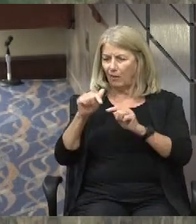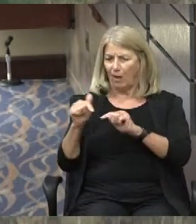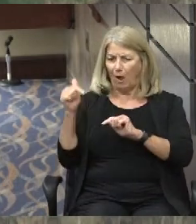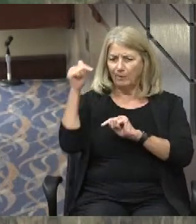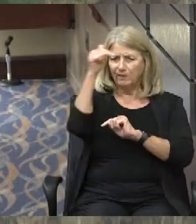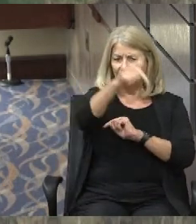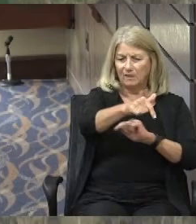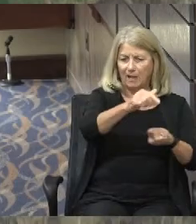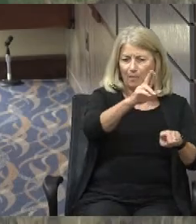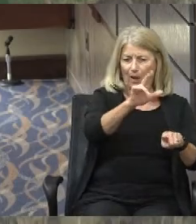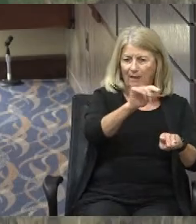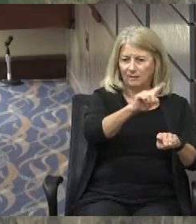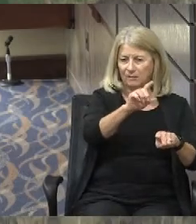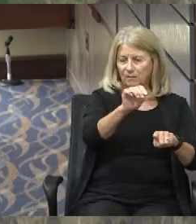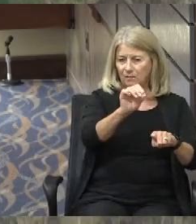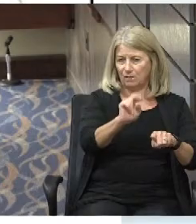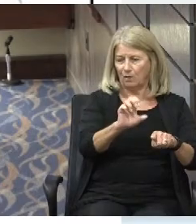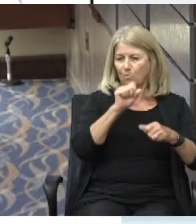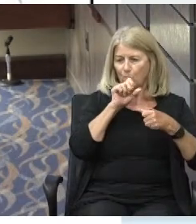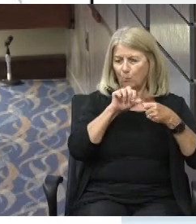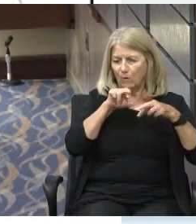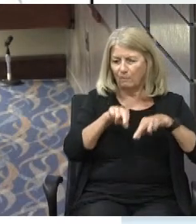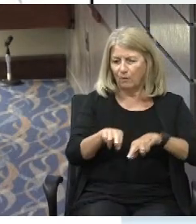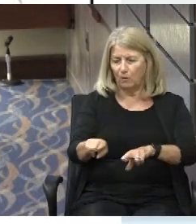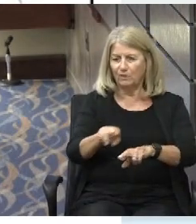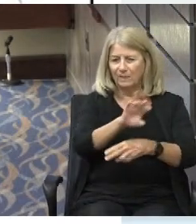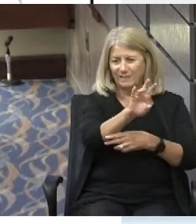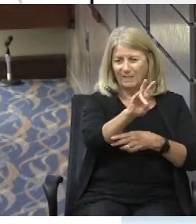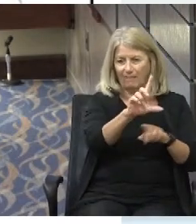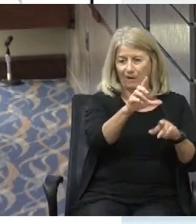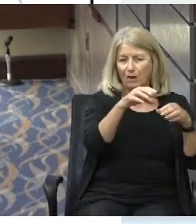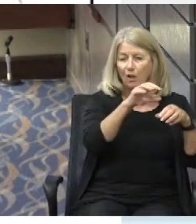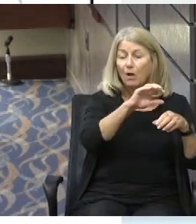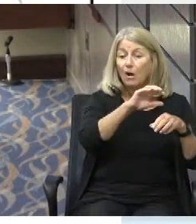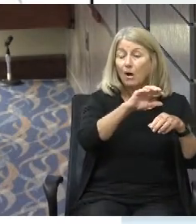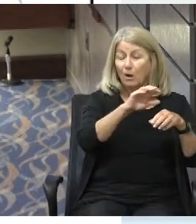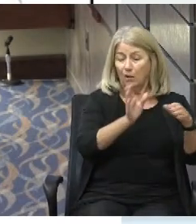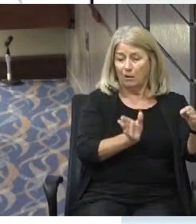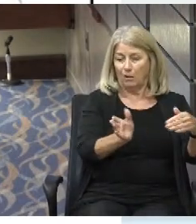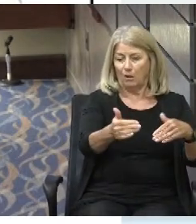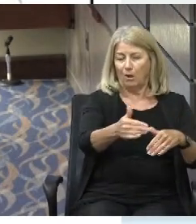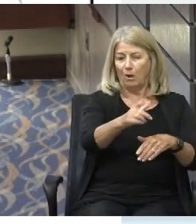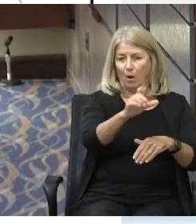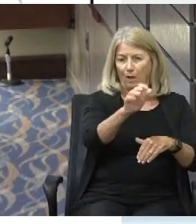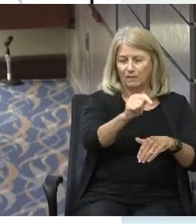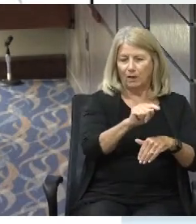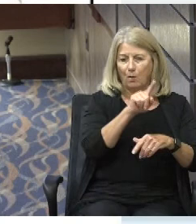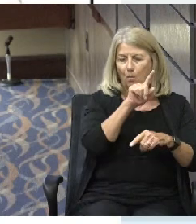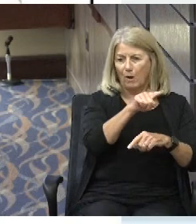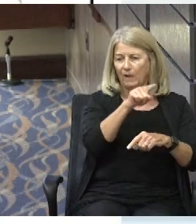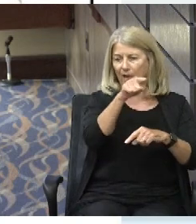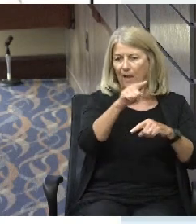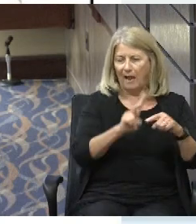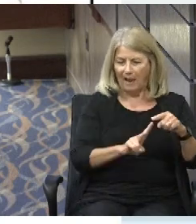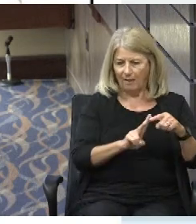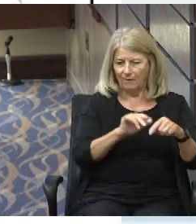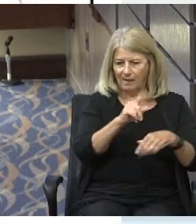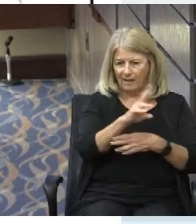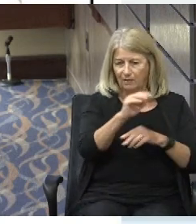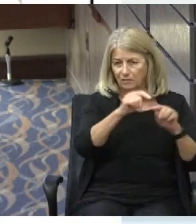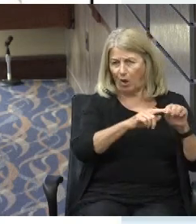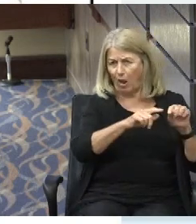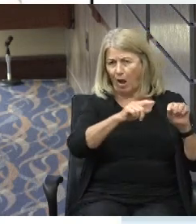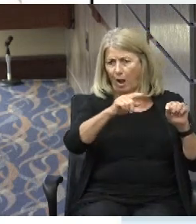here. It's a 7-lot subdivision ranging in size from 1.5 acres up to 6 acres,